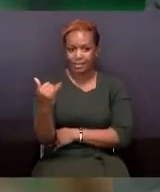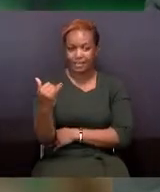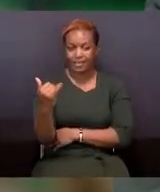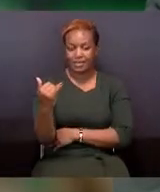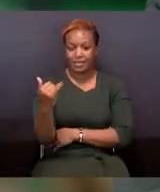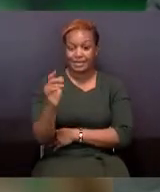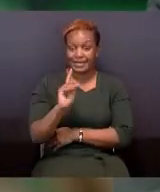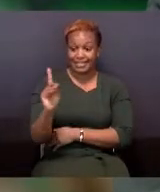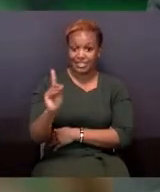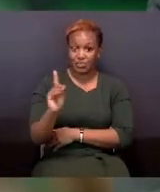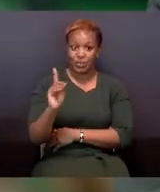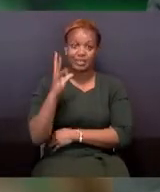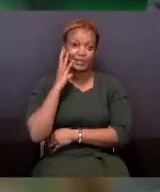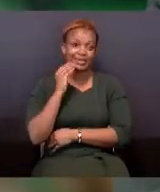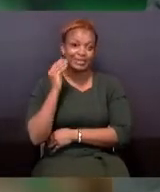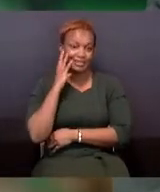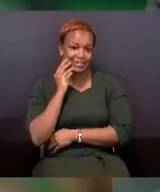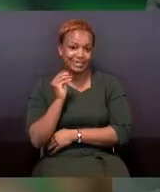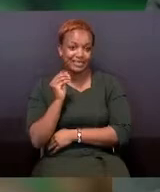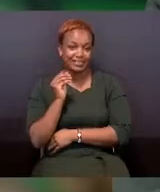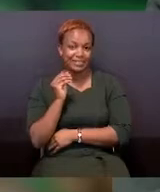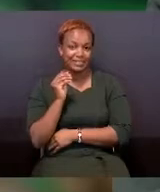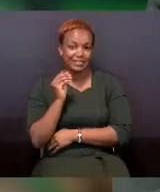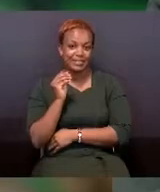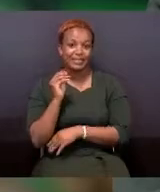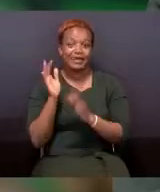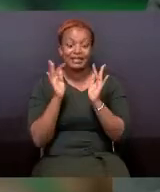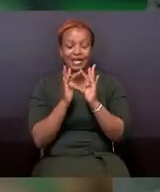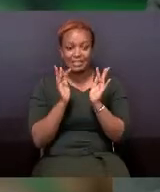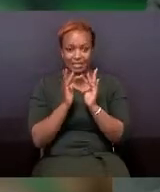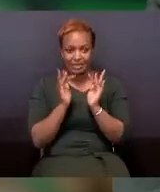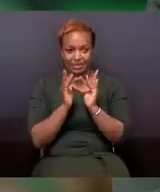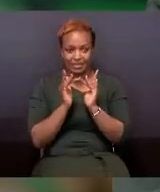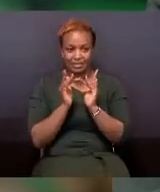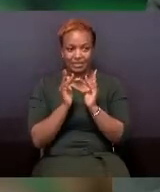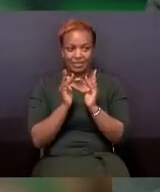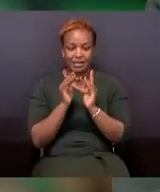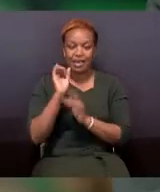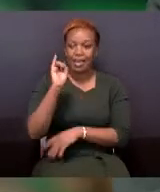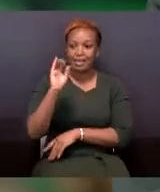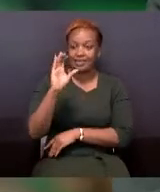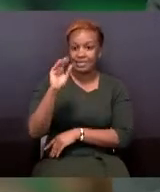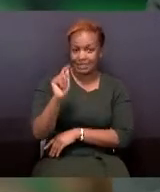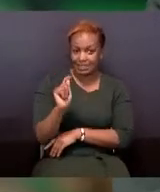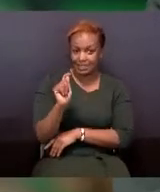the digital experience, the internet, the ICT